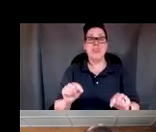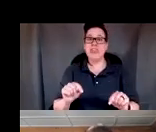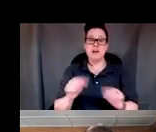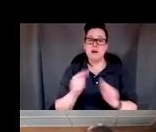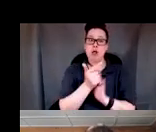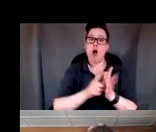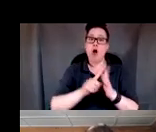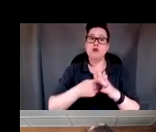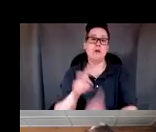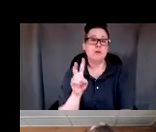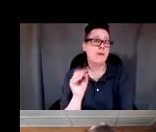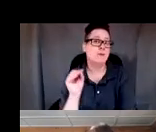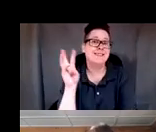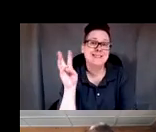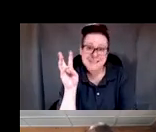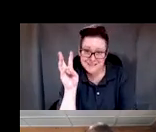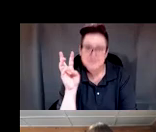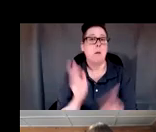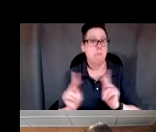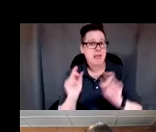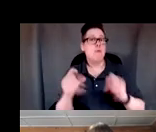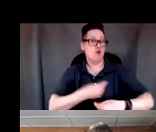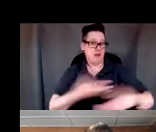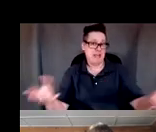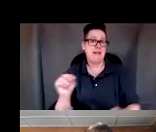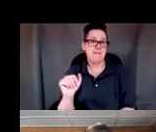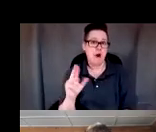in 2006, the ability for people to give Narcan.